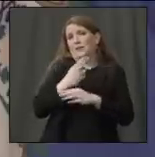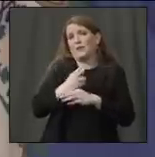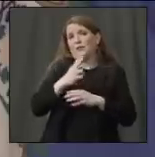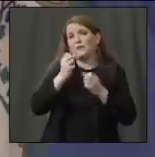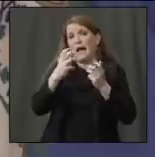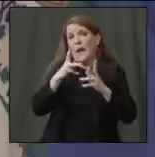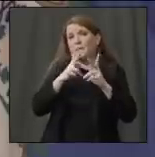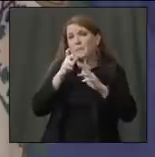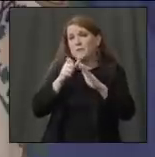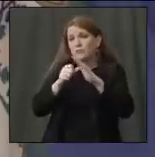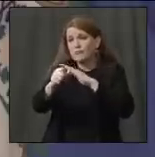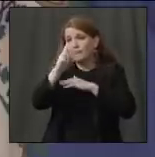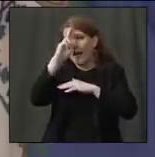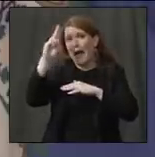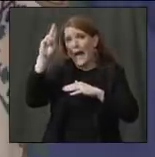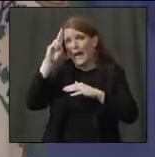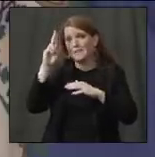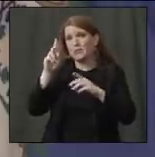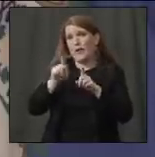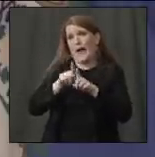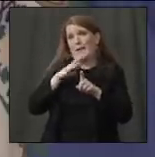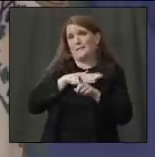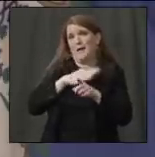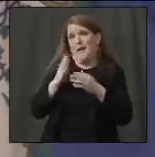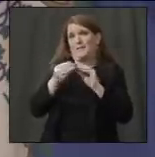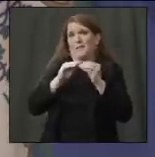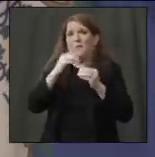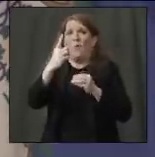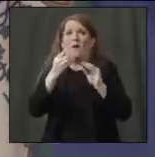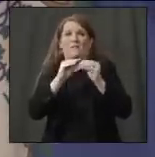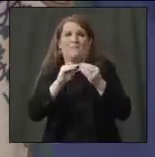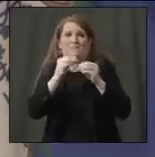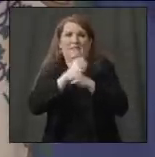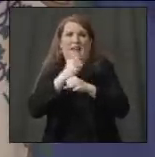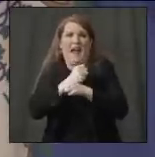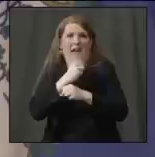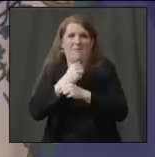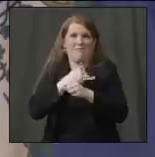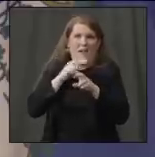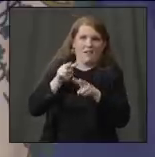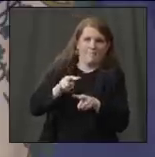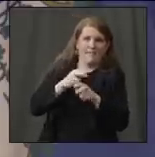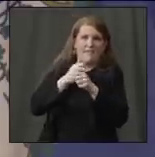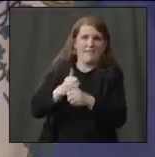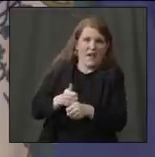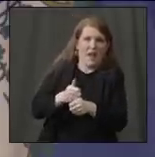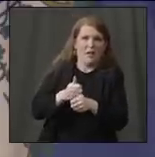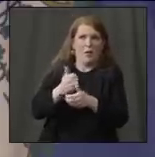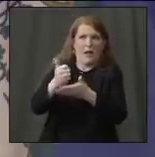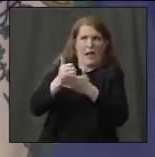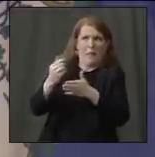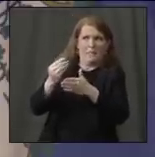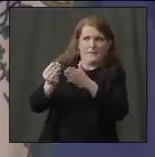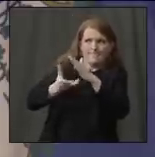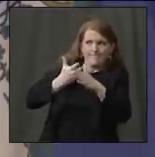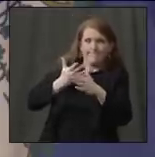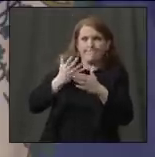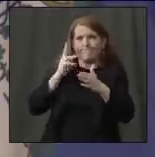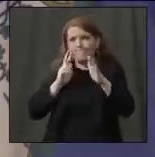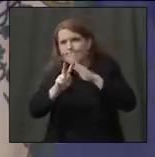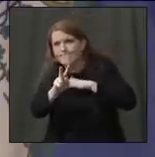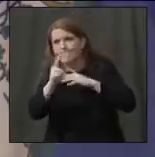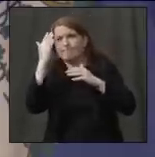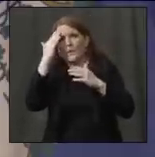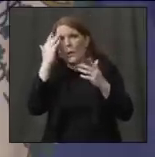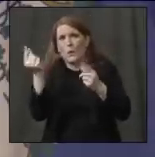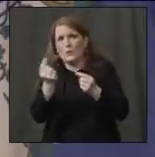line makes sense. I think it's a barometer a little bit for what's going on in the greater marketplace until we can do more aggressive testing. And I think